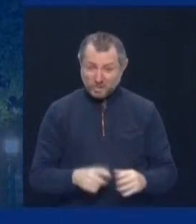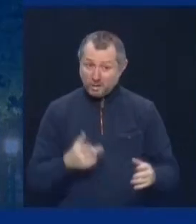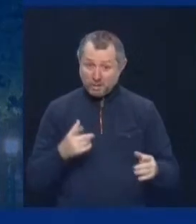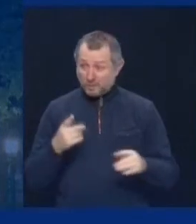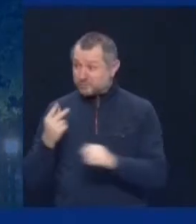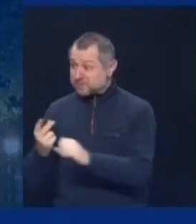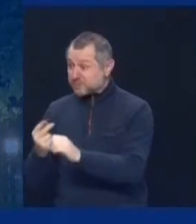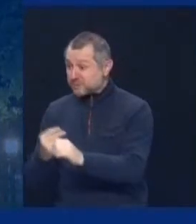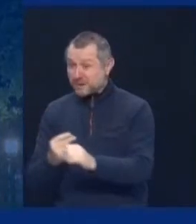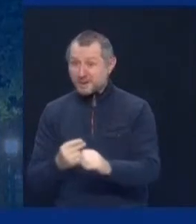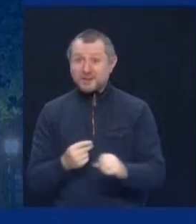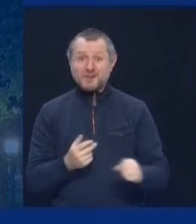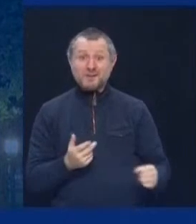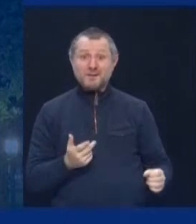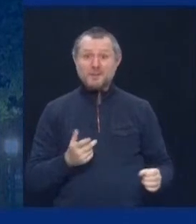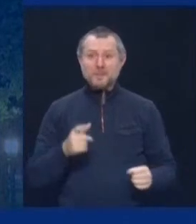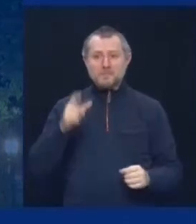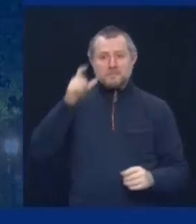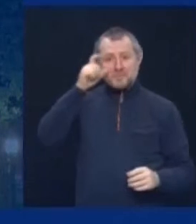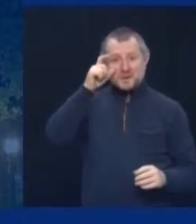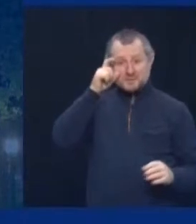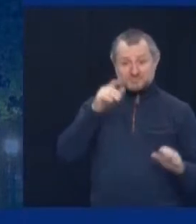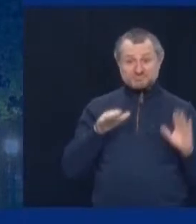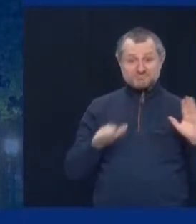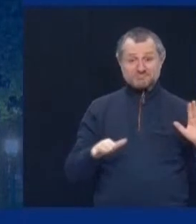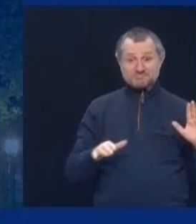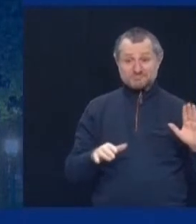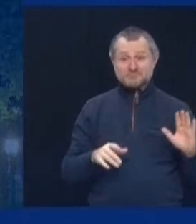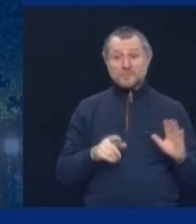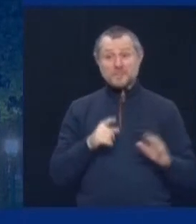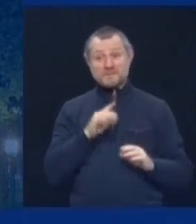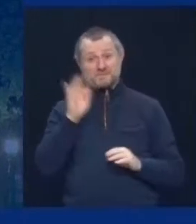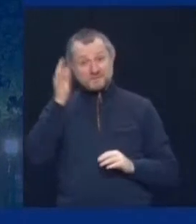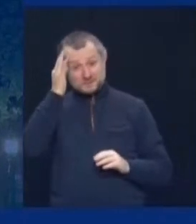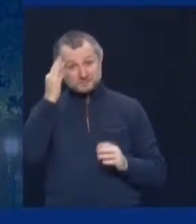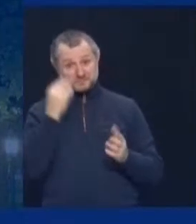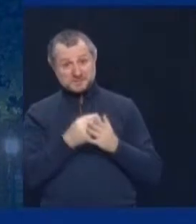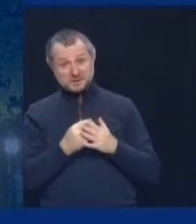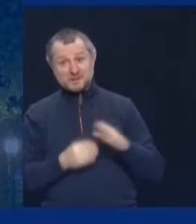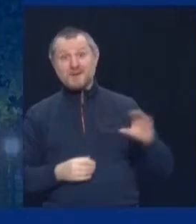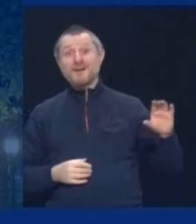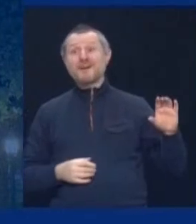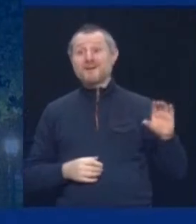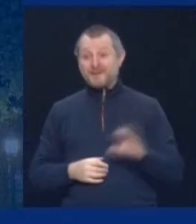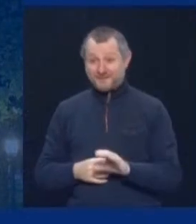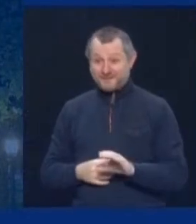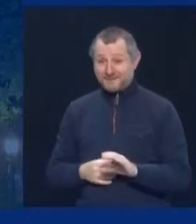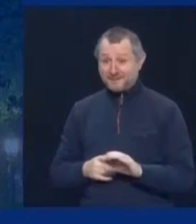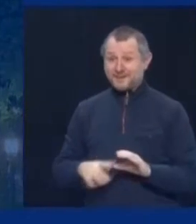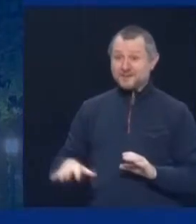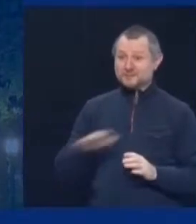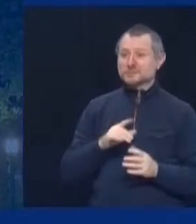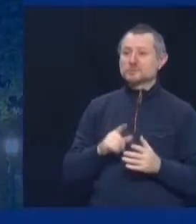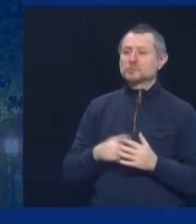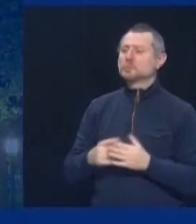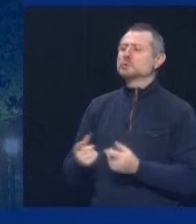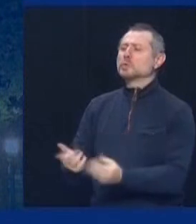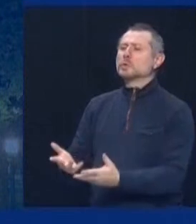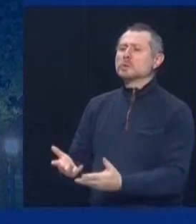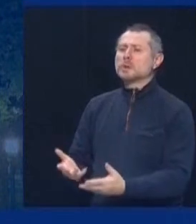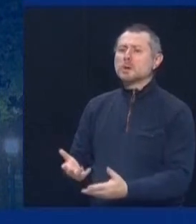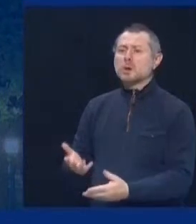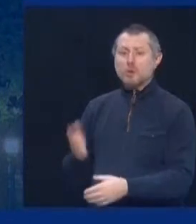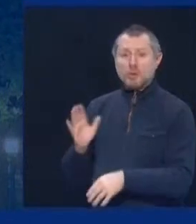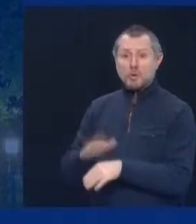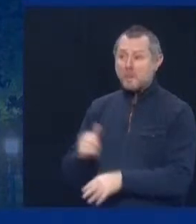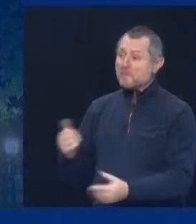takes office and comes up with a federal aid package to the states. Then what do? Call back the